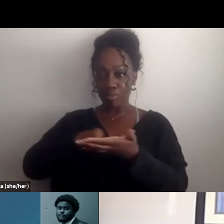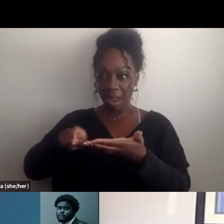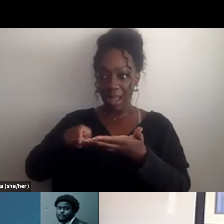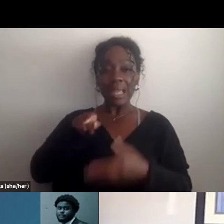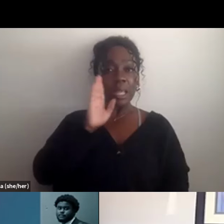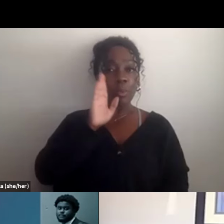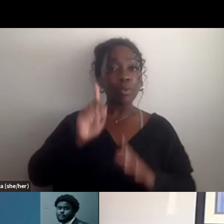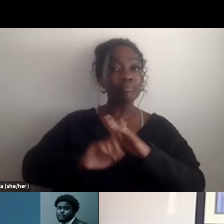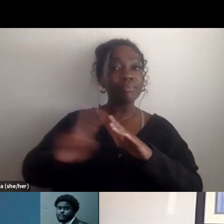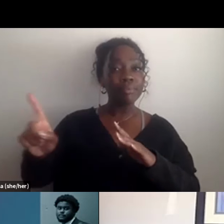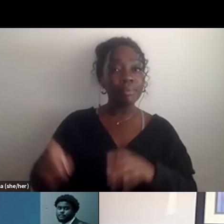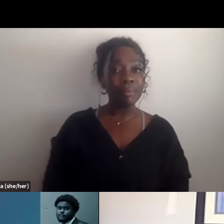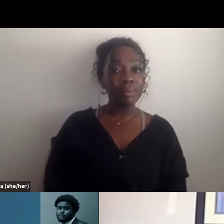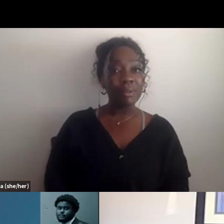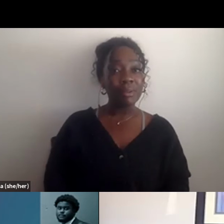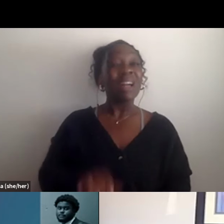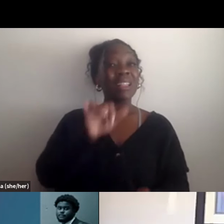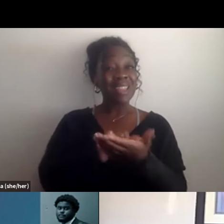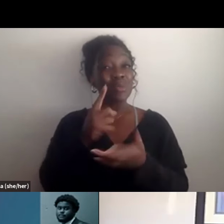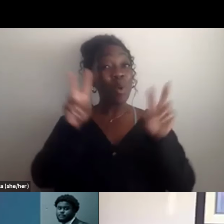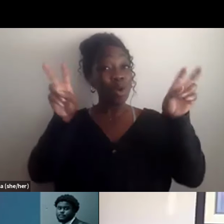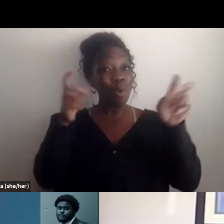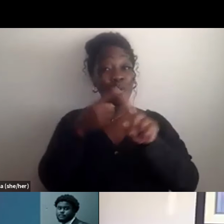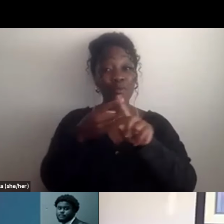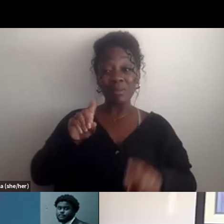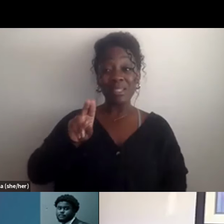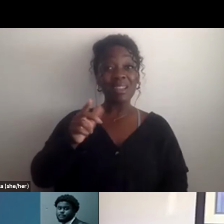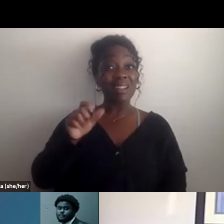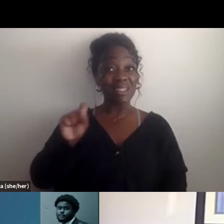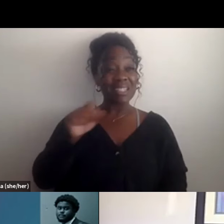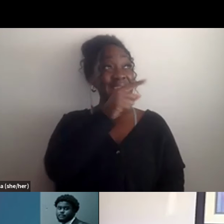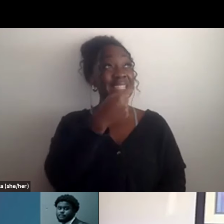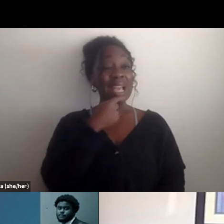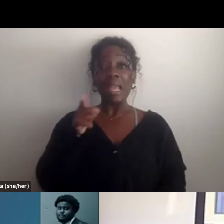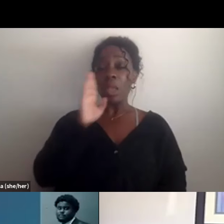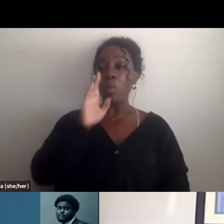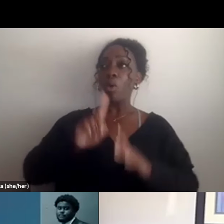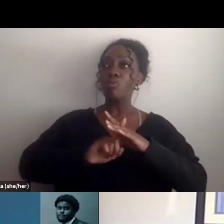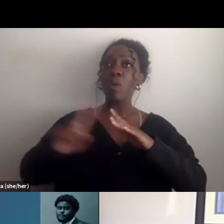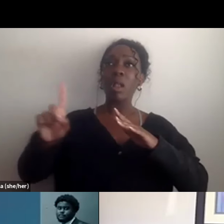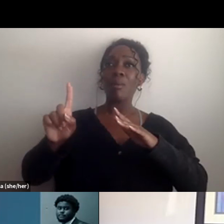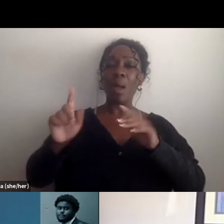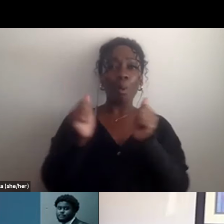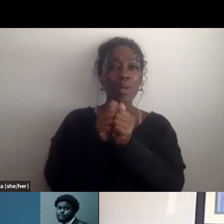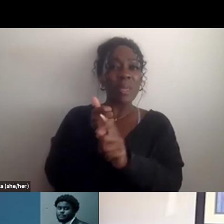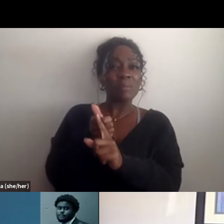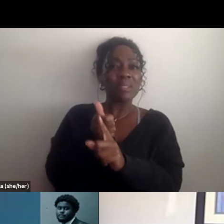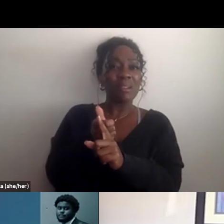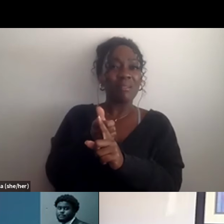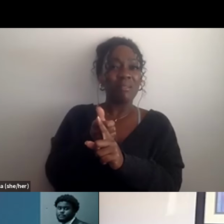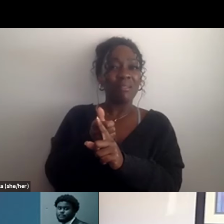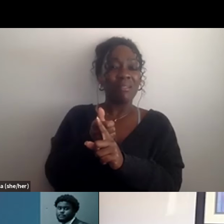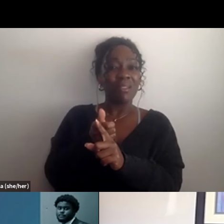literally, that's the quote that Douglas recalls from Master Hugh Auld. He'll be running away with himself, right? Theft of mind was